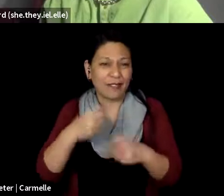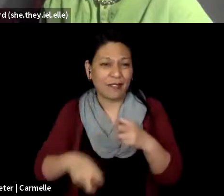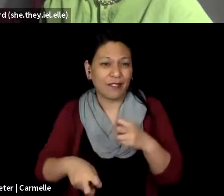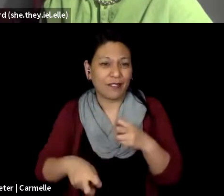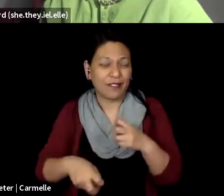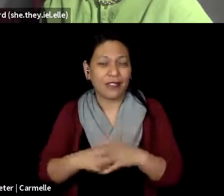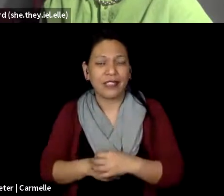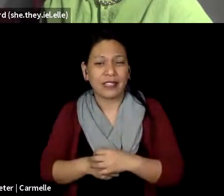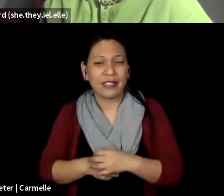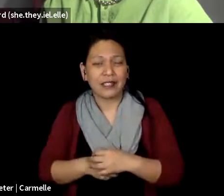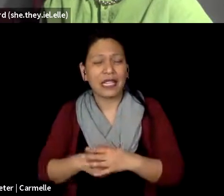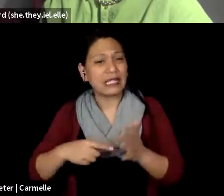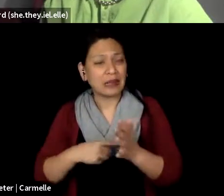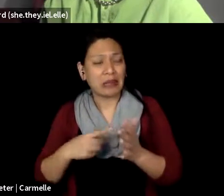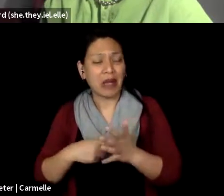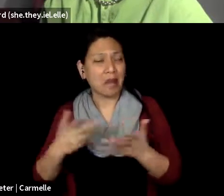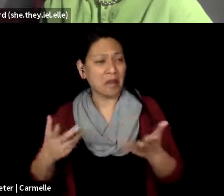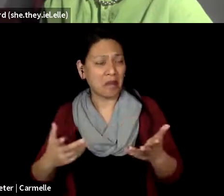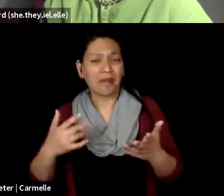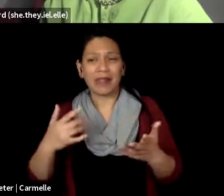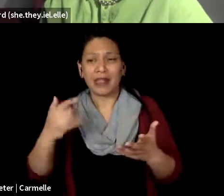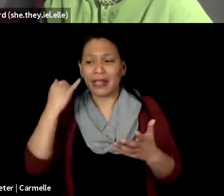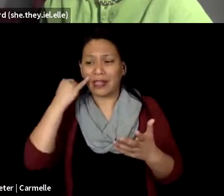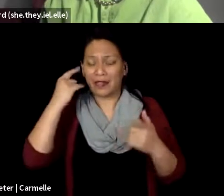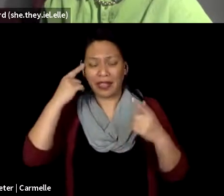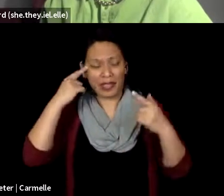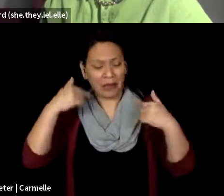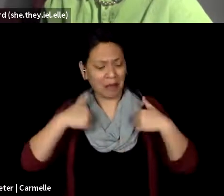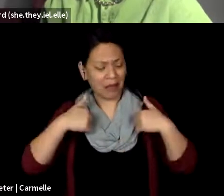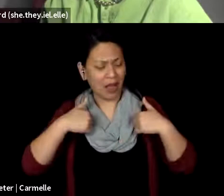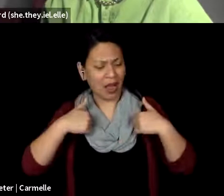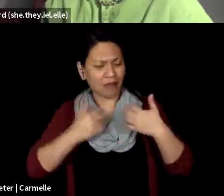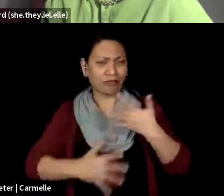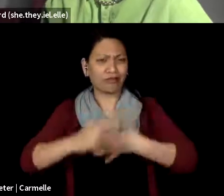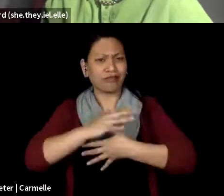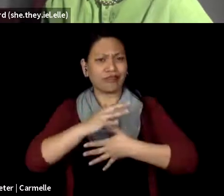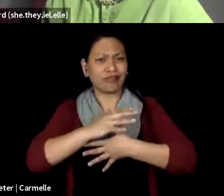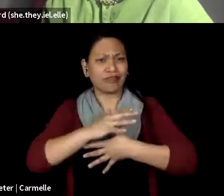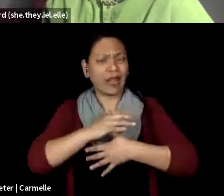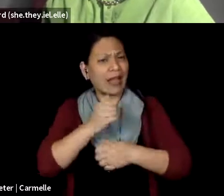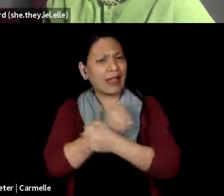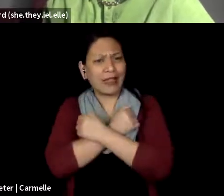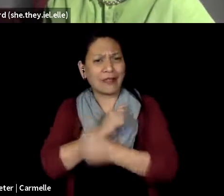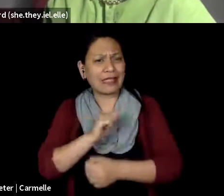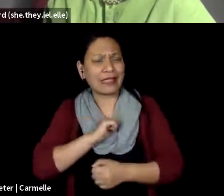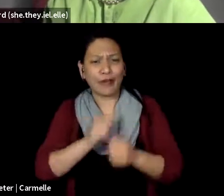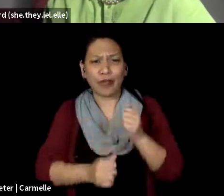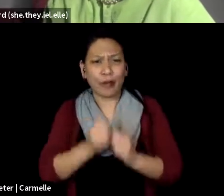and sometimes it helps to think about, you know, yourself as like the person you love the most in the world.